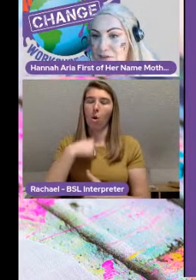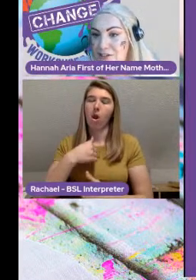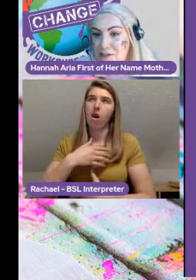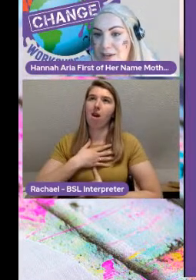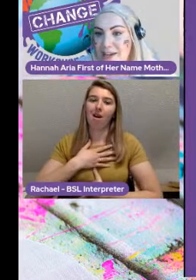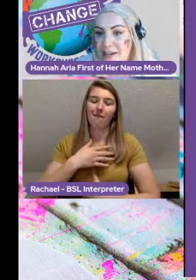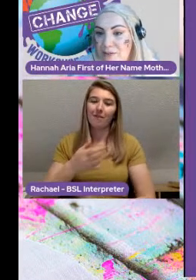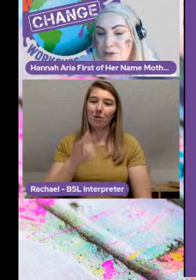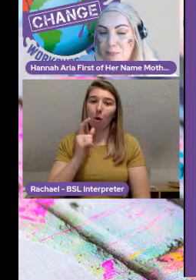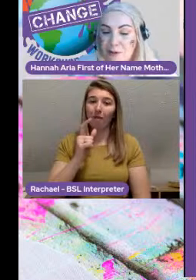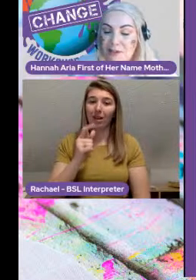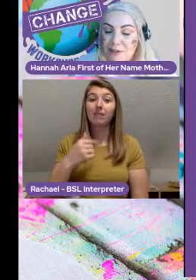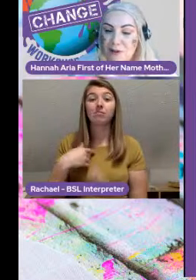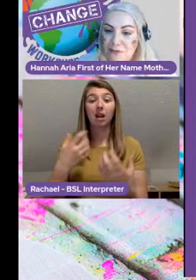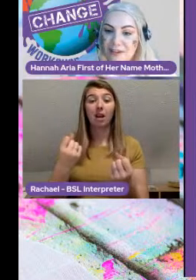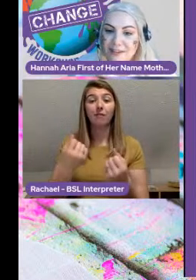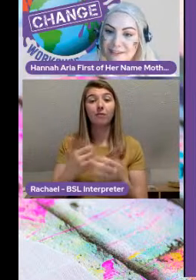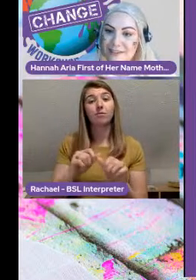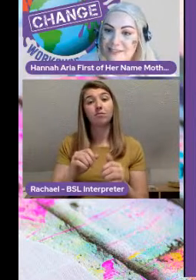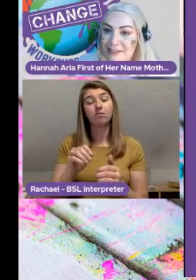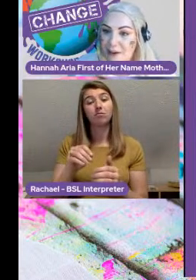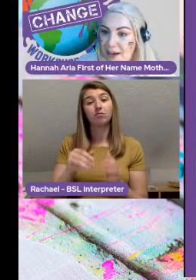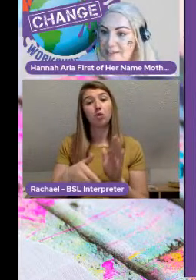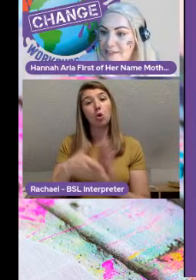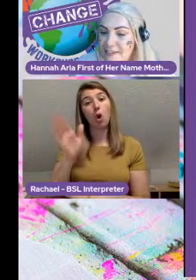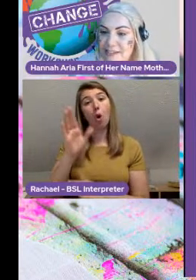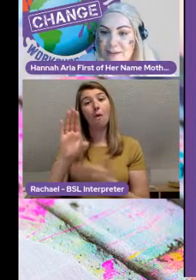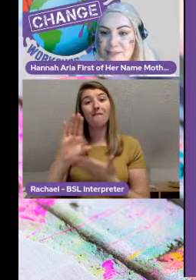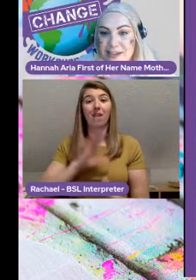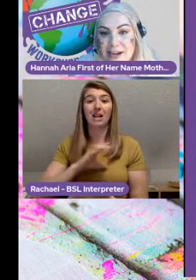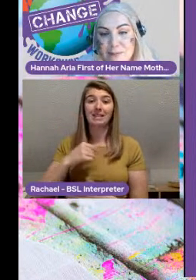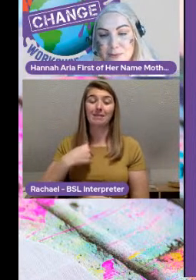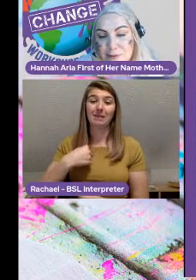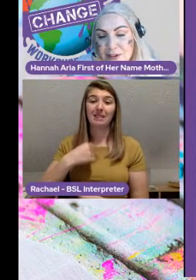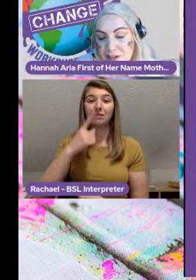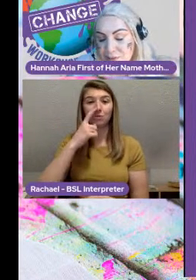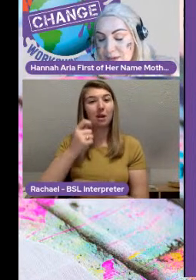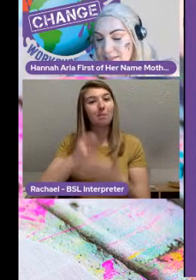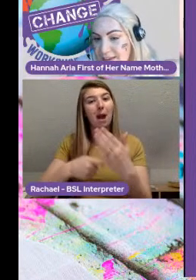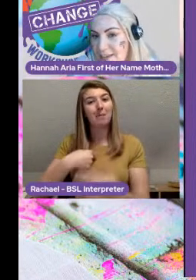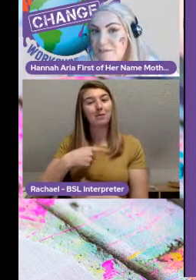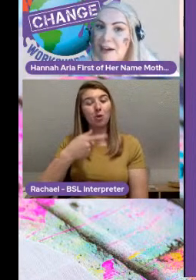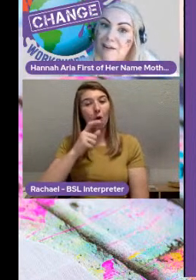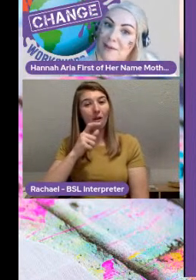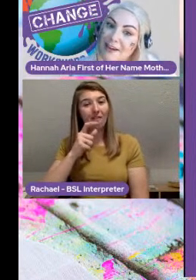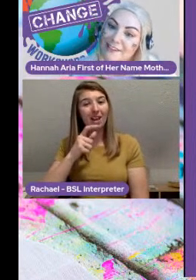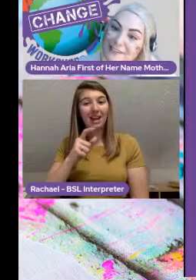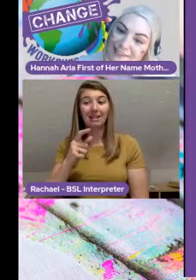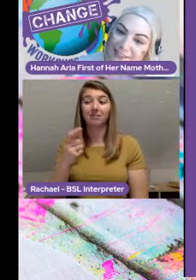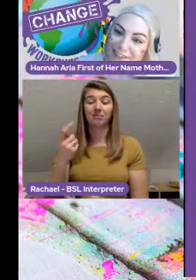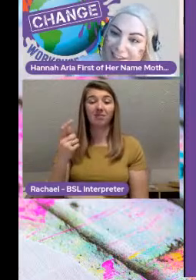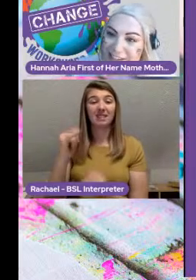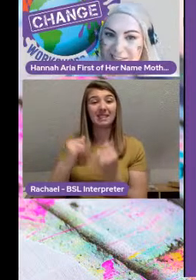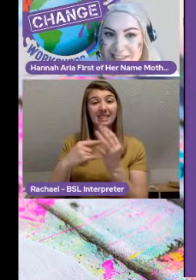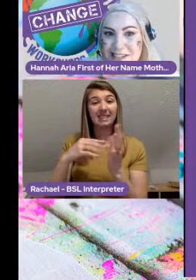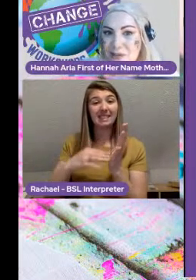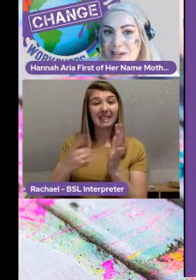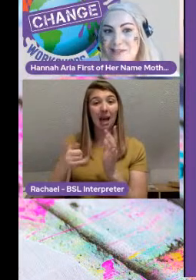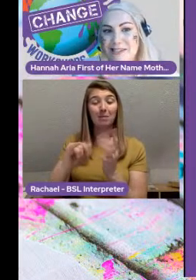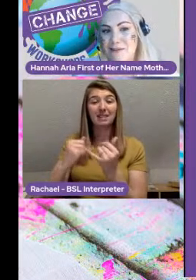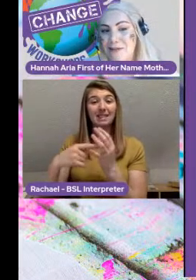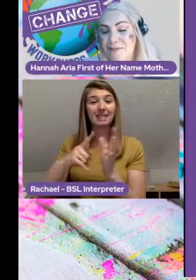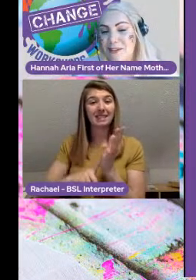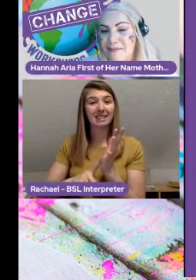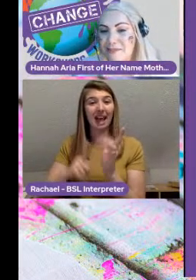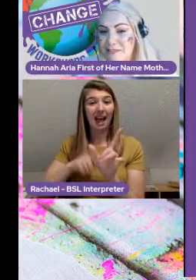my GoFundMe. If you want to buy me a coffee, you can do that. I had Sam and Sally bought me one last week. Thank you very much. It's nice to